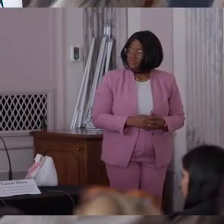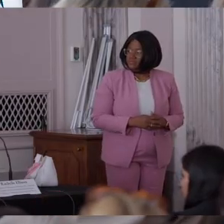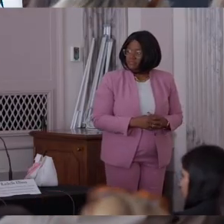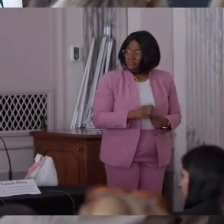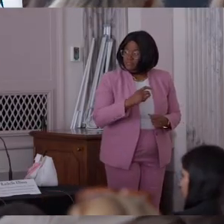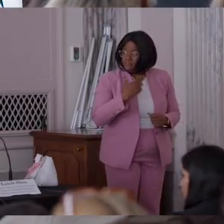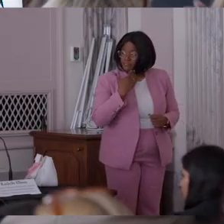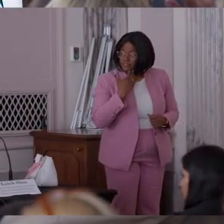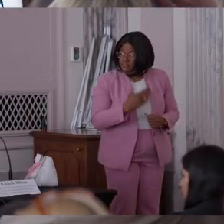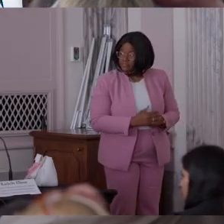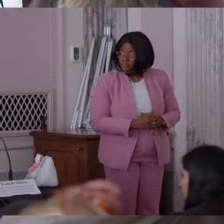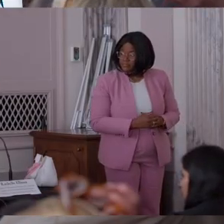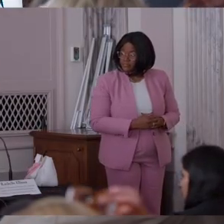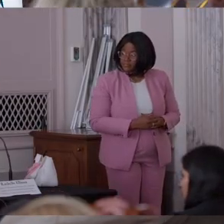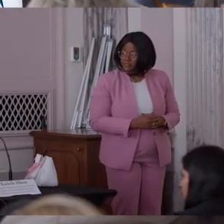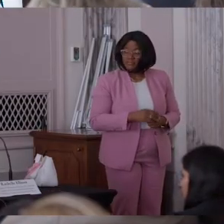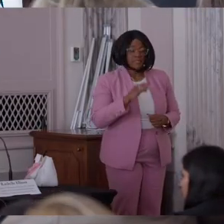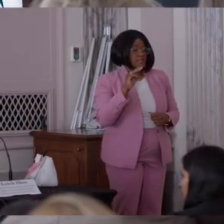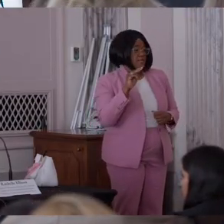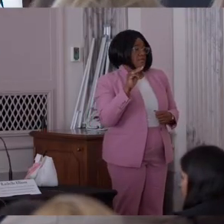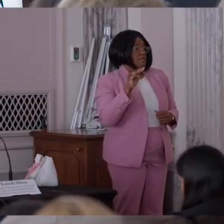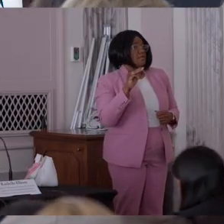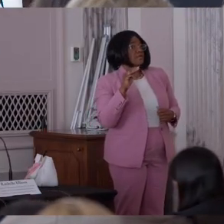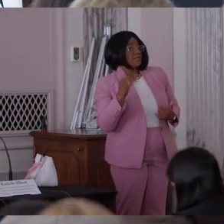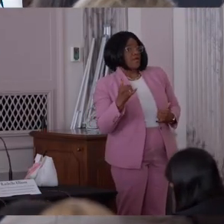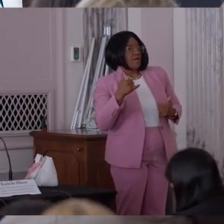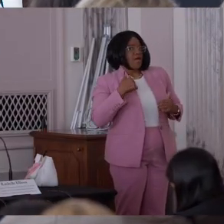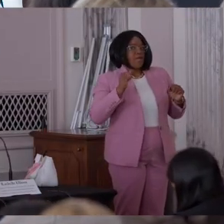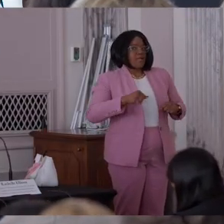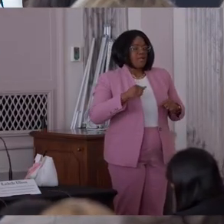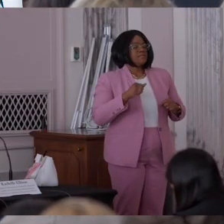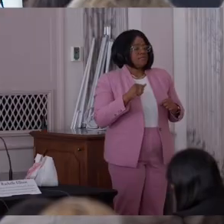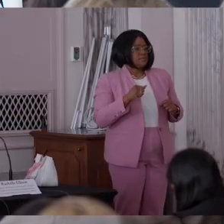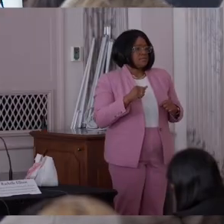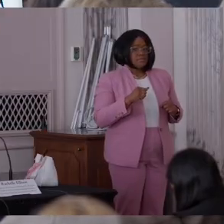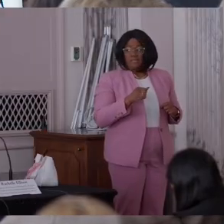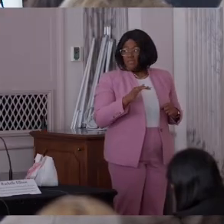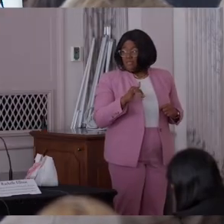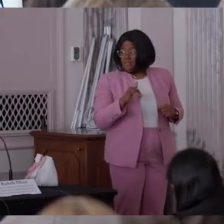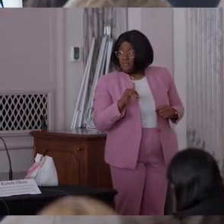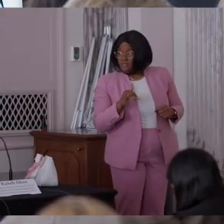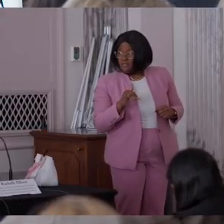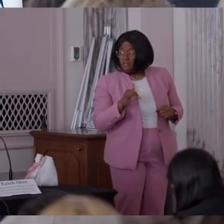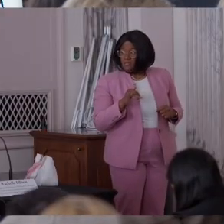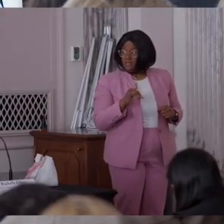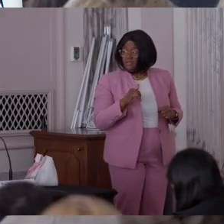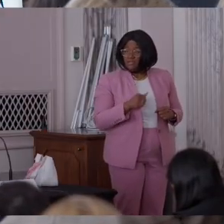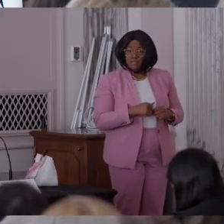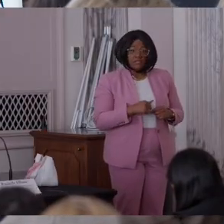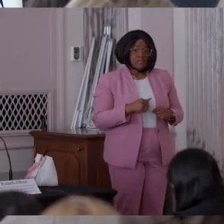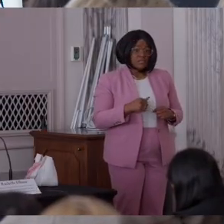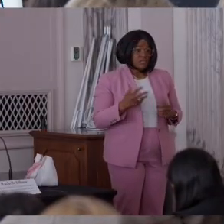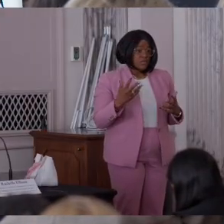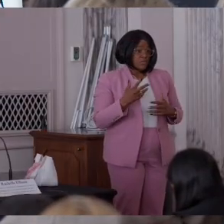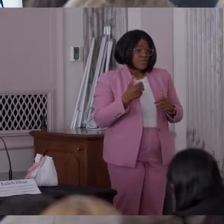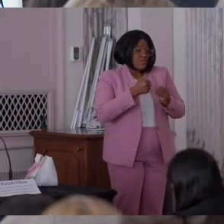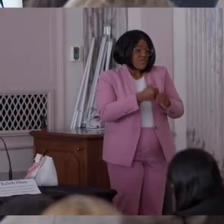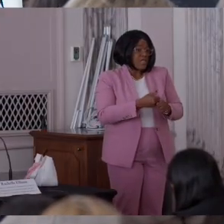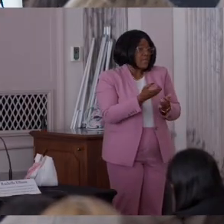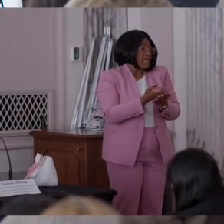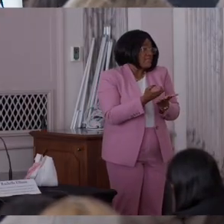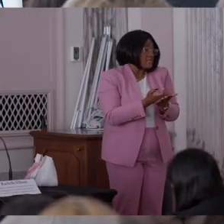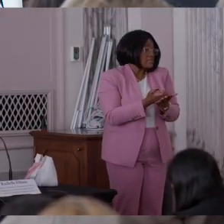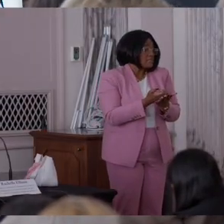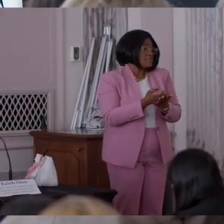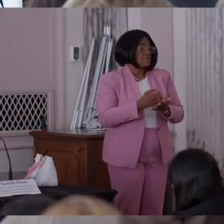Thank you. And then Dr. McGuire, if you could talk. All right, try as well. Follow the evidence, see what works. Shout out